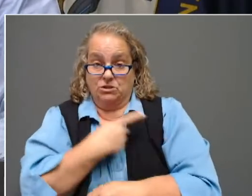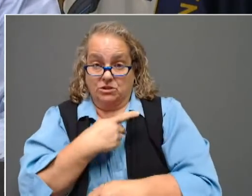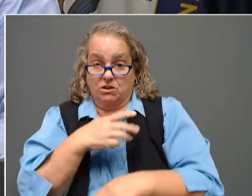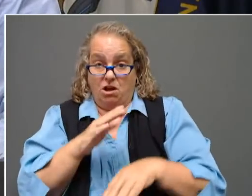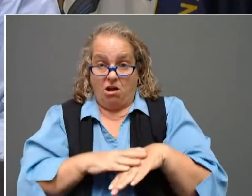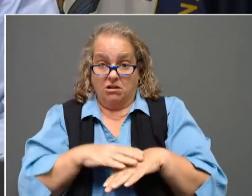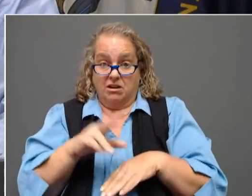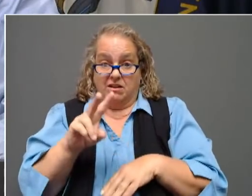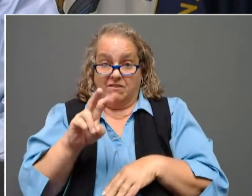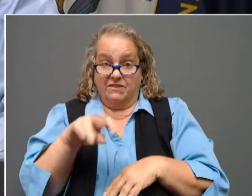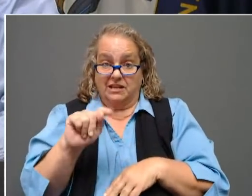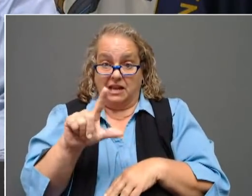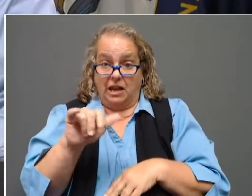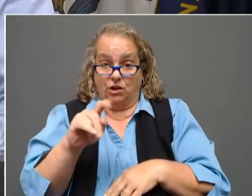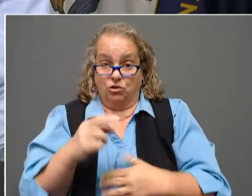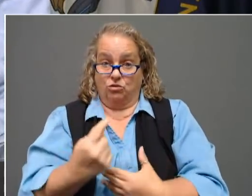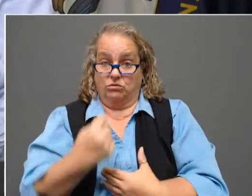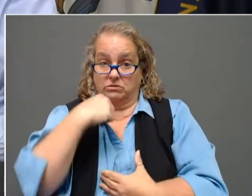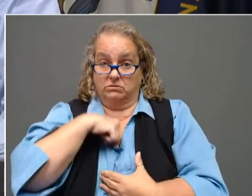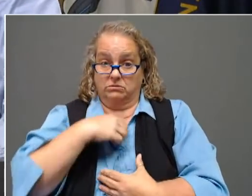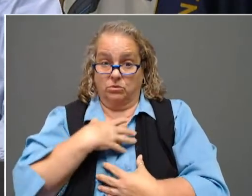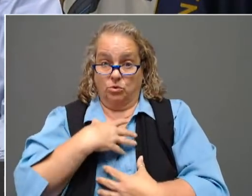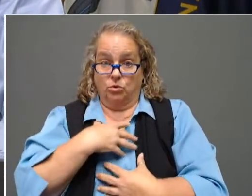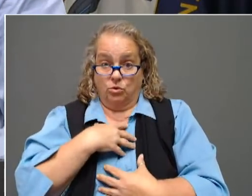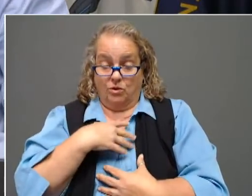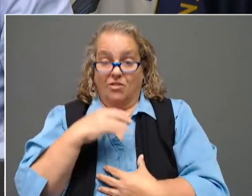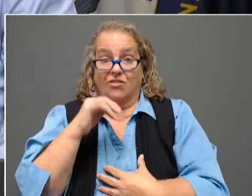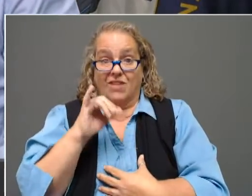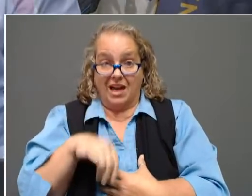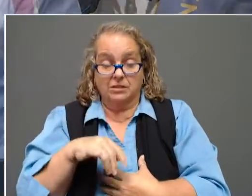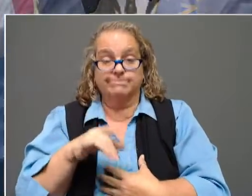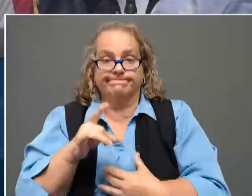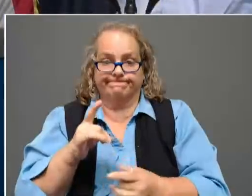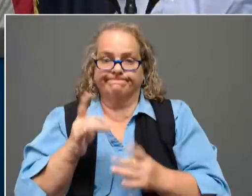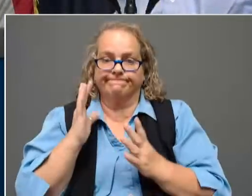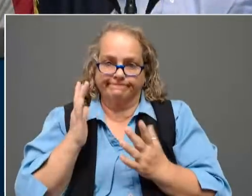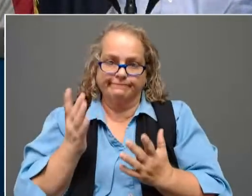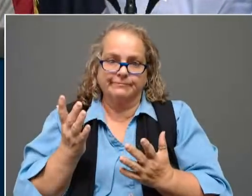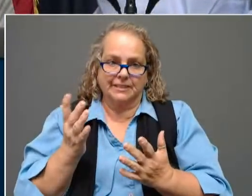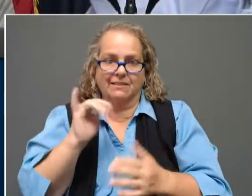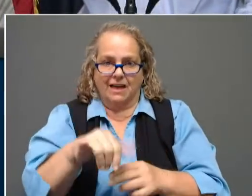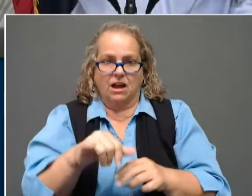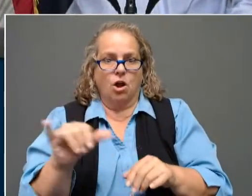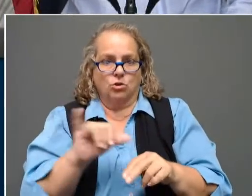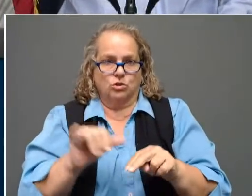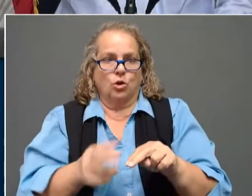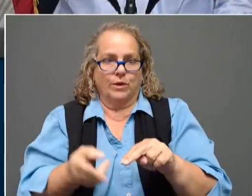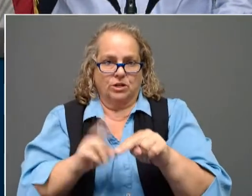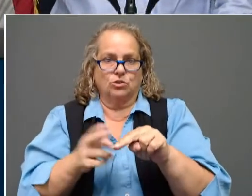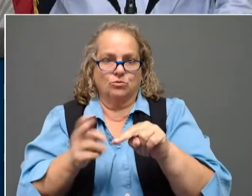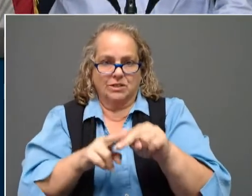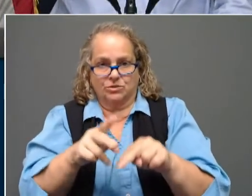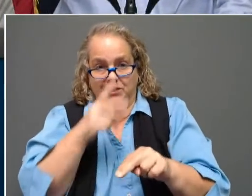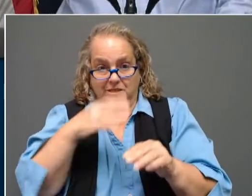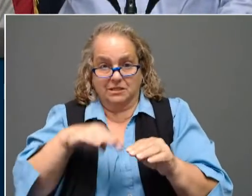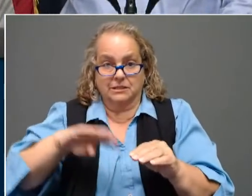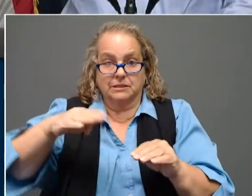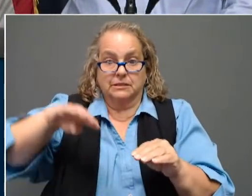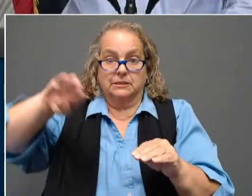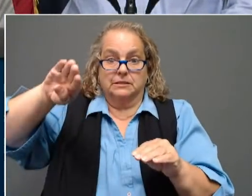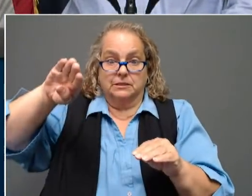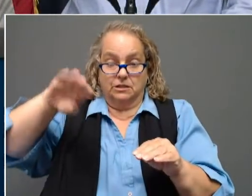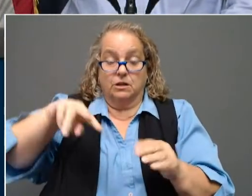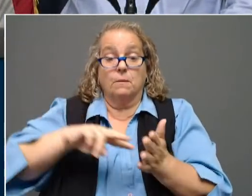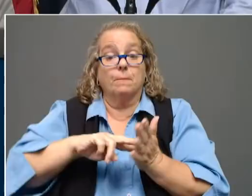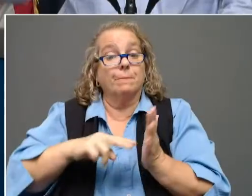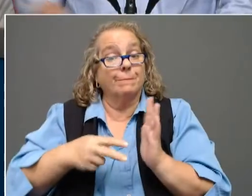Tragically, that one also increasing. This would suggest that we're going to see more people pass away